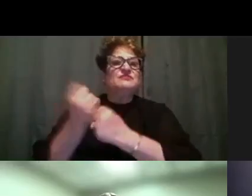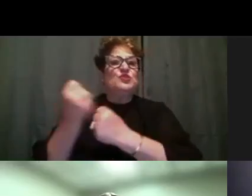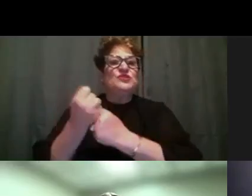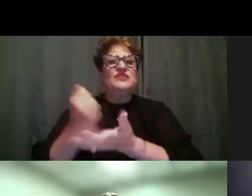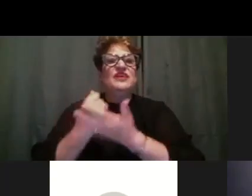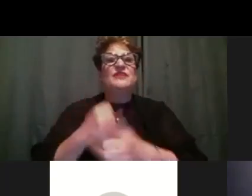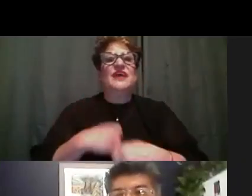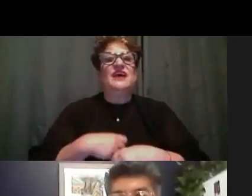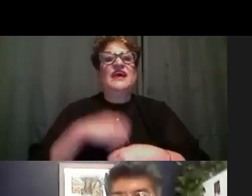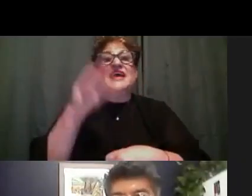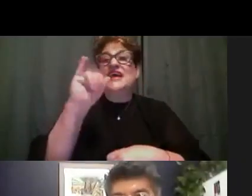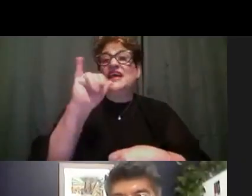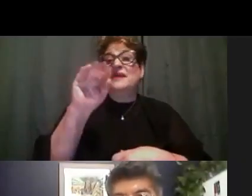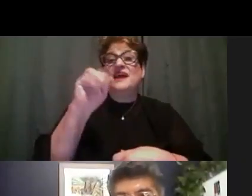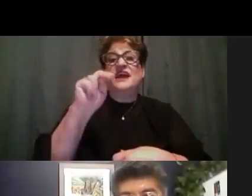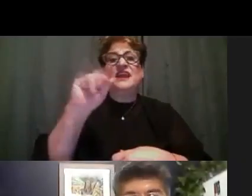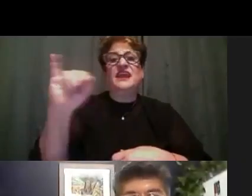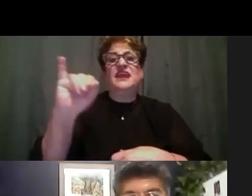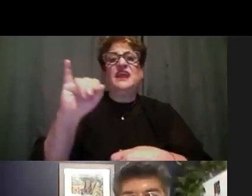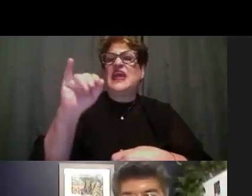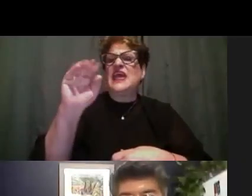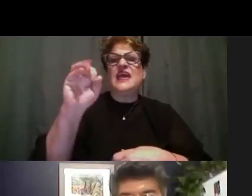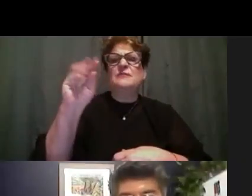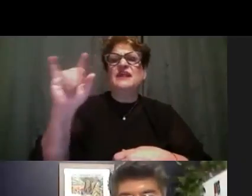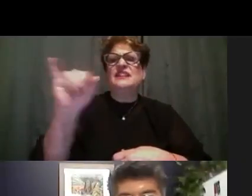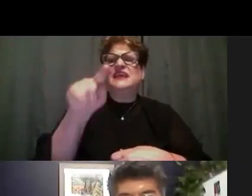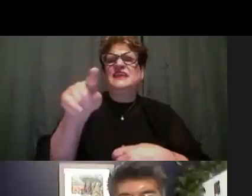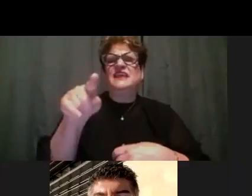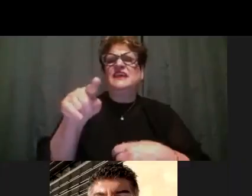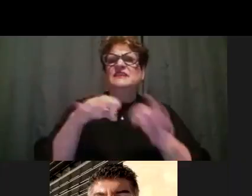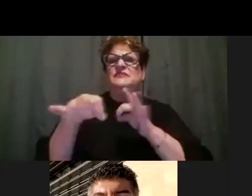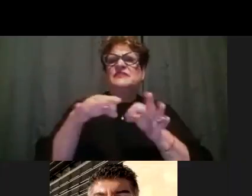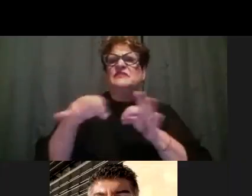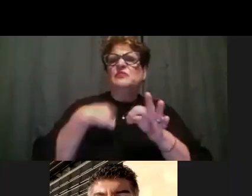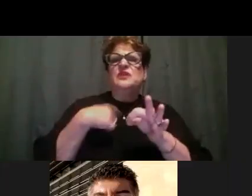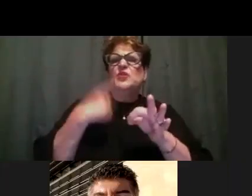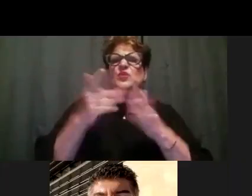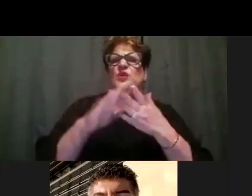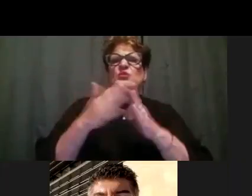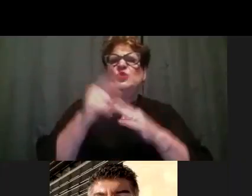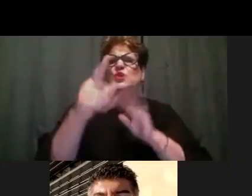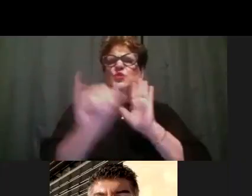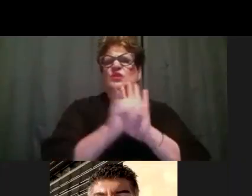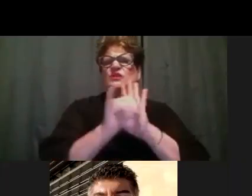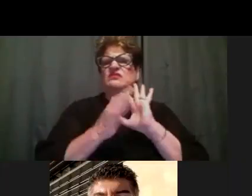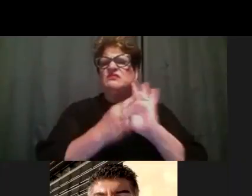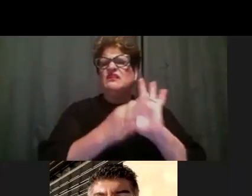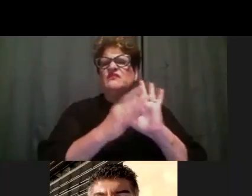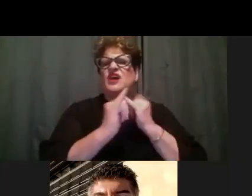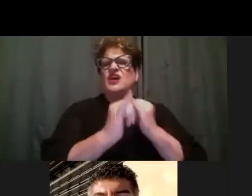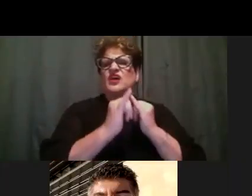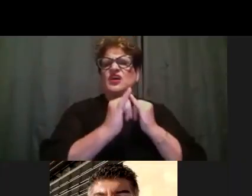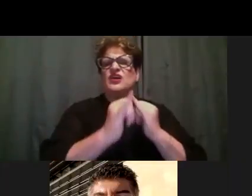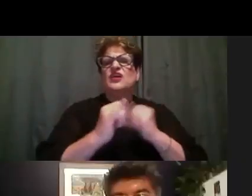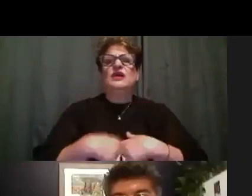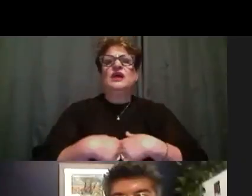can you just tell us a bit about the communities that you identify with? So I am part of an